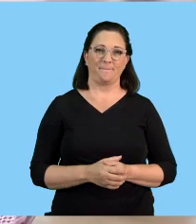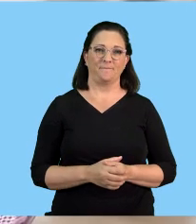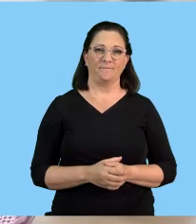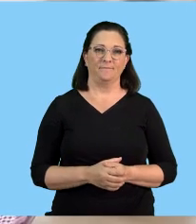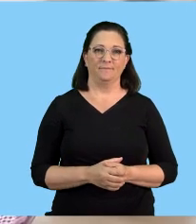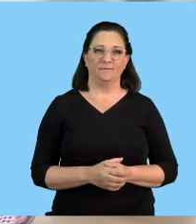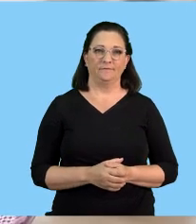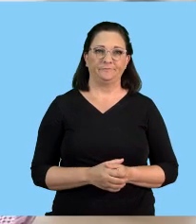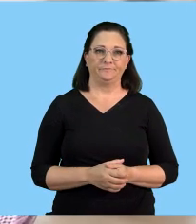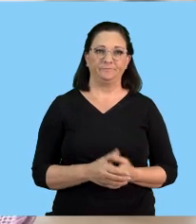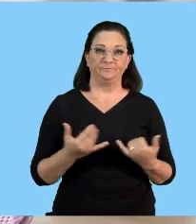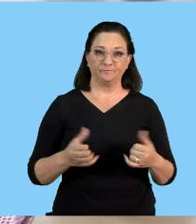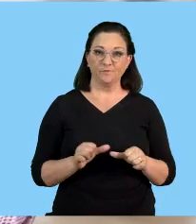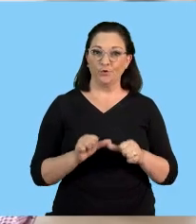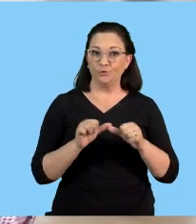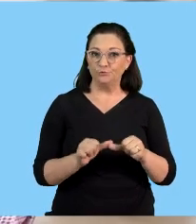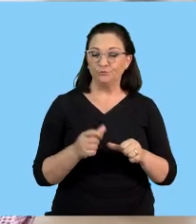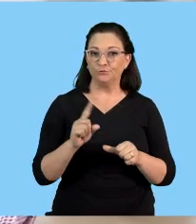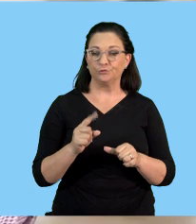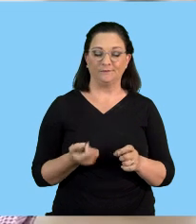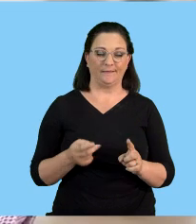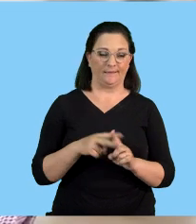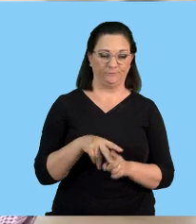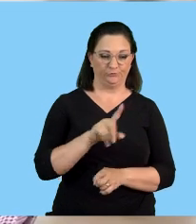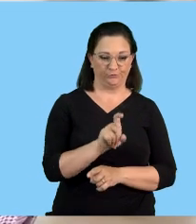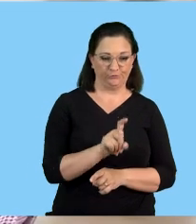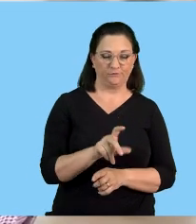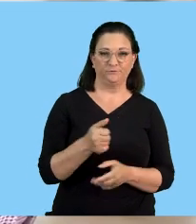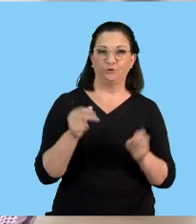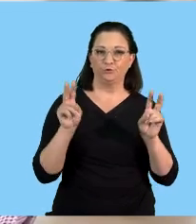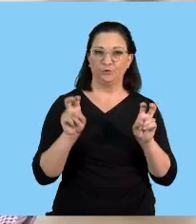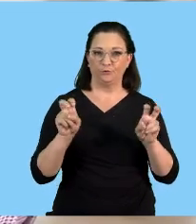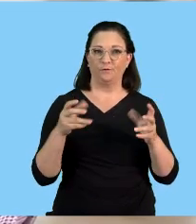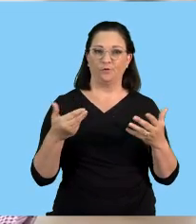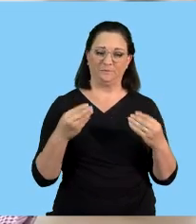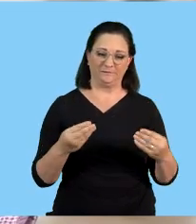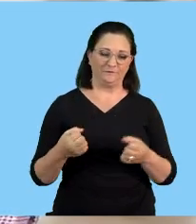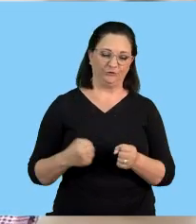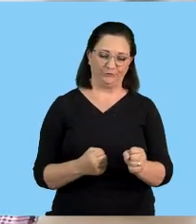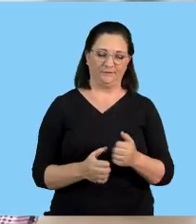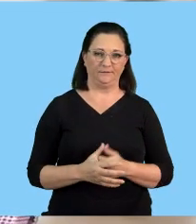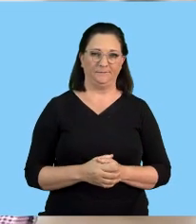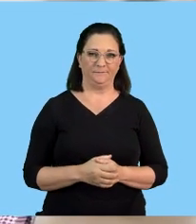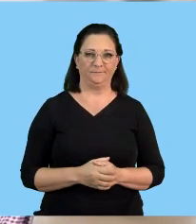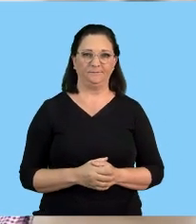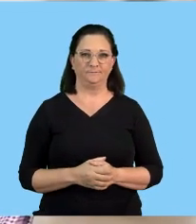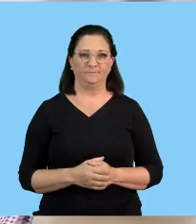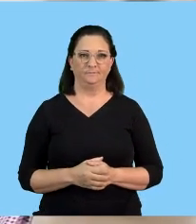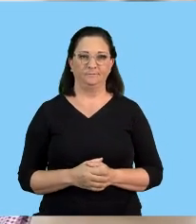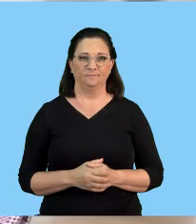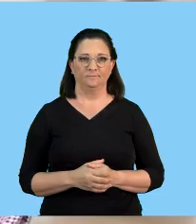Welcome back from the ad break. We are continuing with our application questions under the topic business